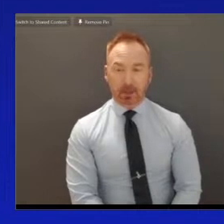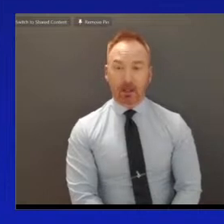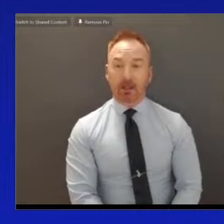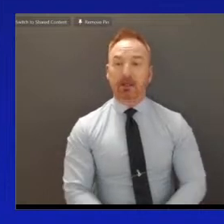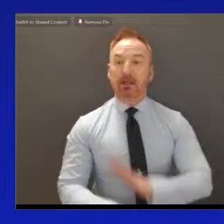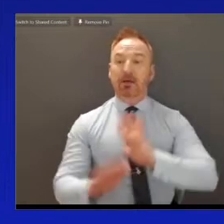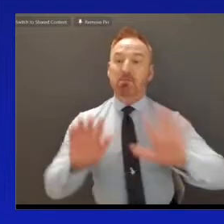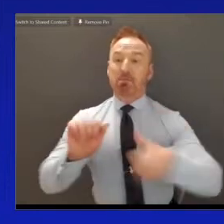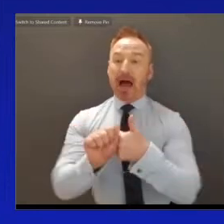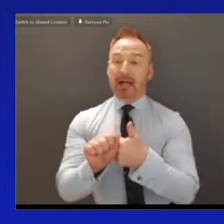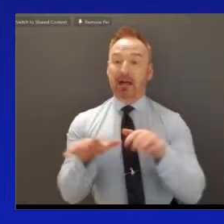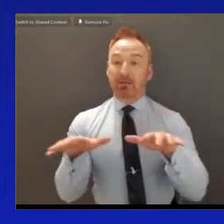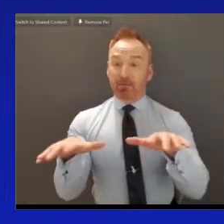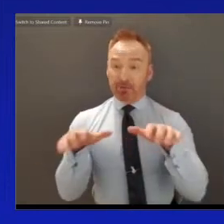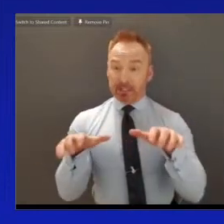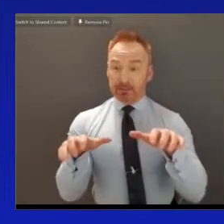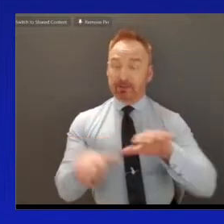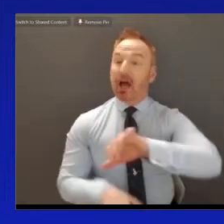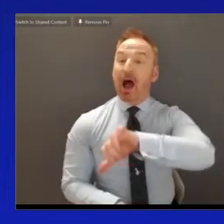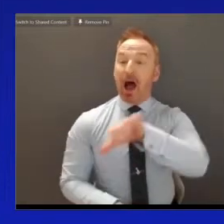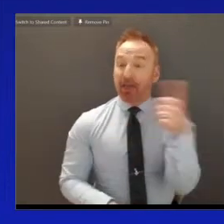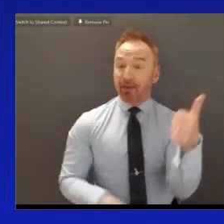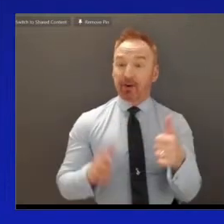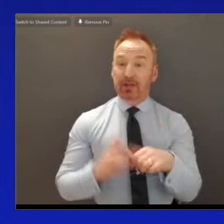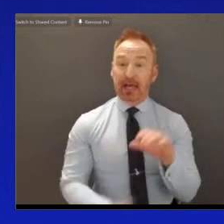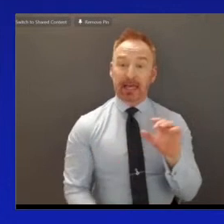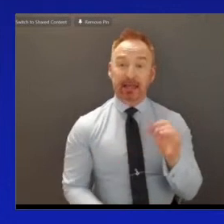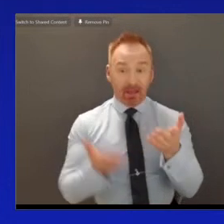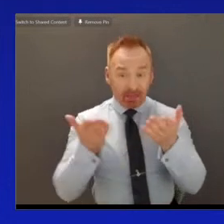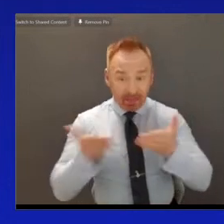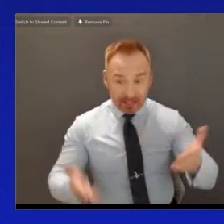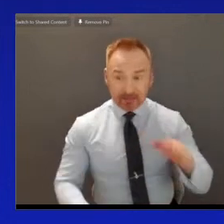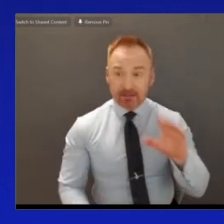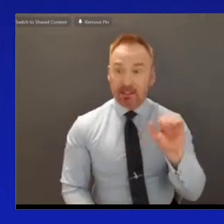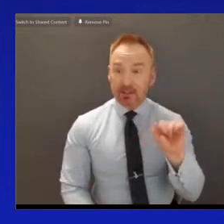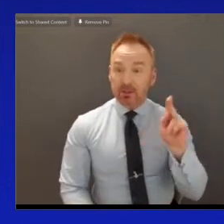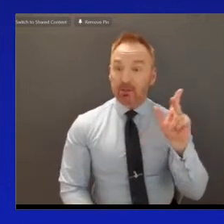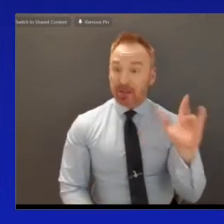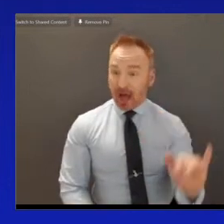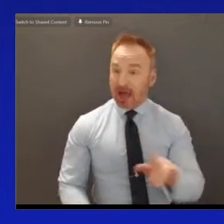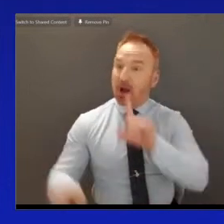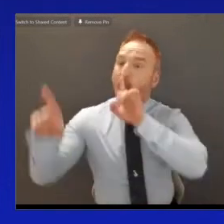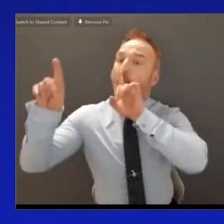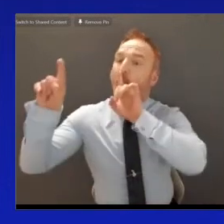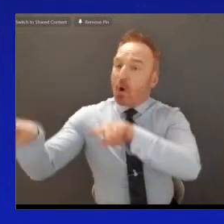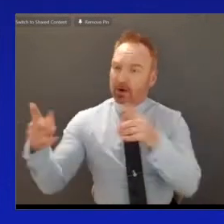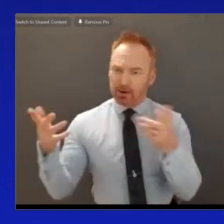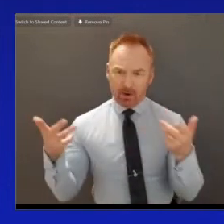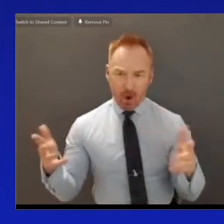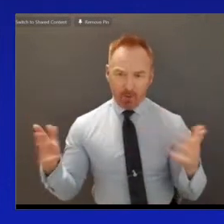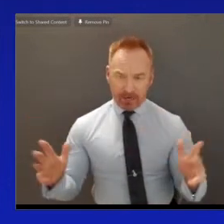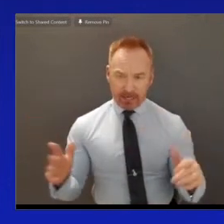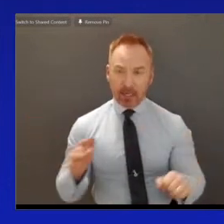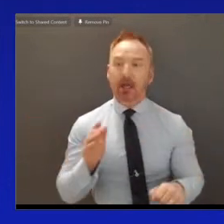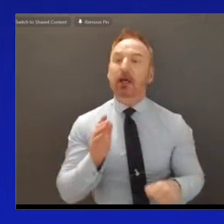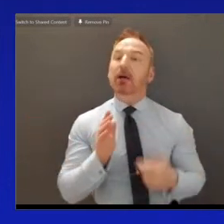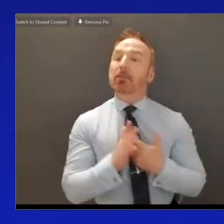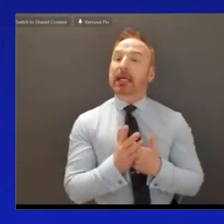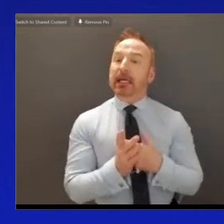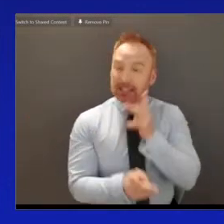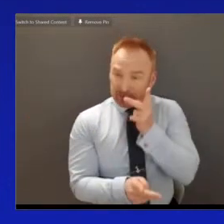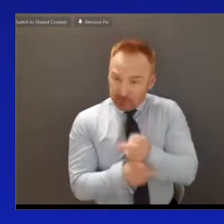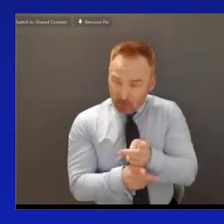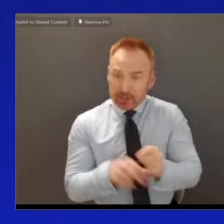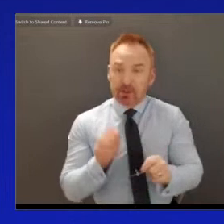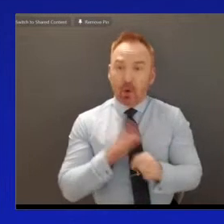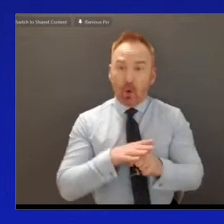have been ordered and received. Transportation of the vaccine from the city's storage and packing site is in place for when Moderna